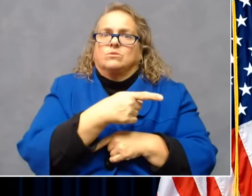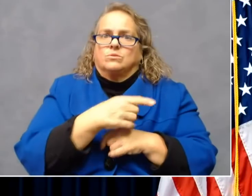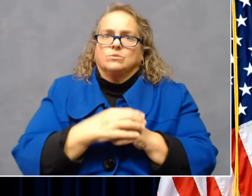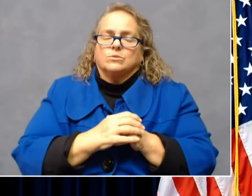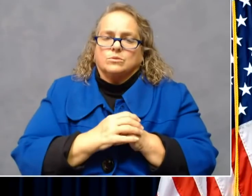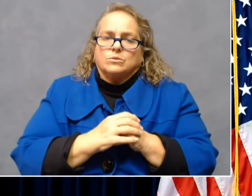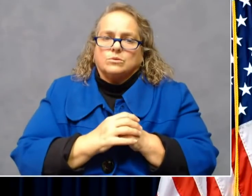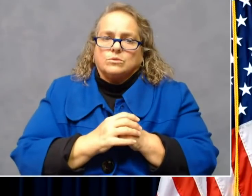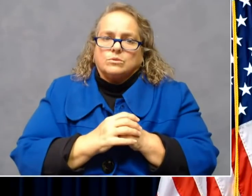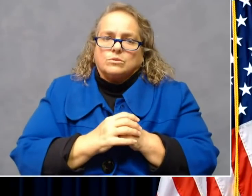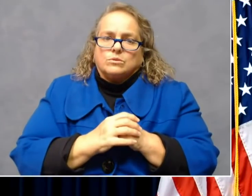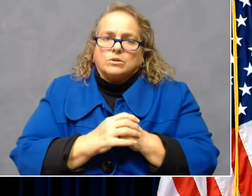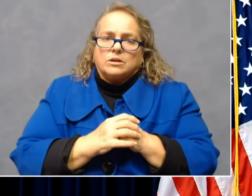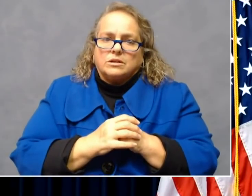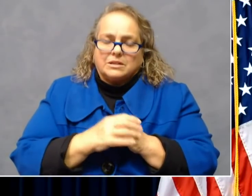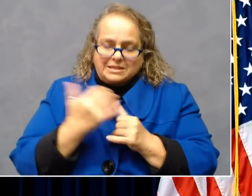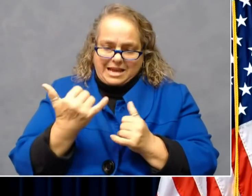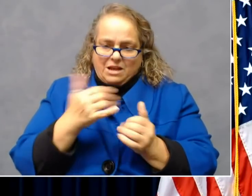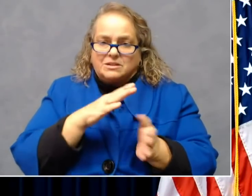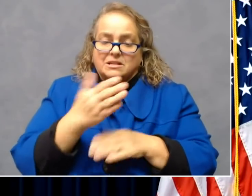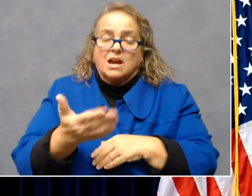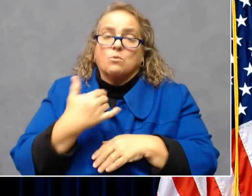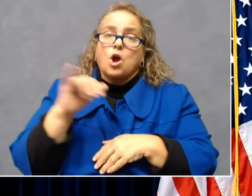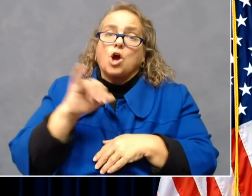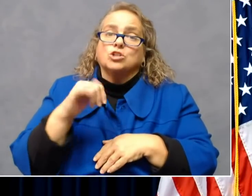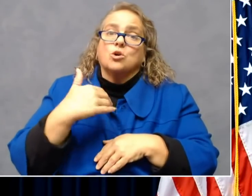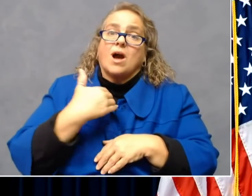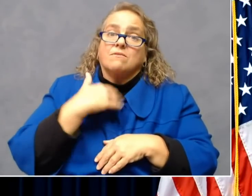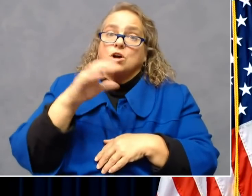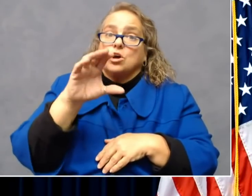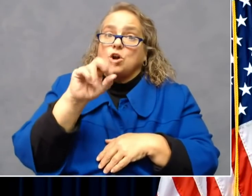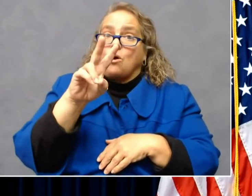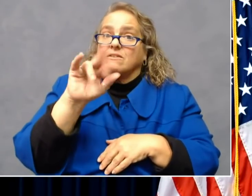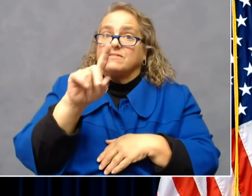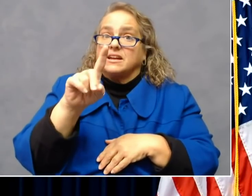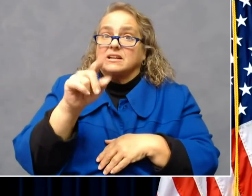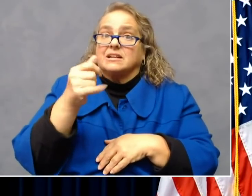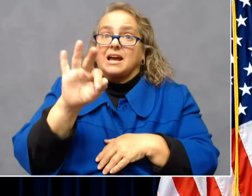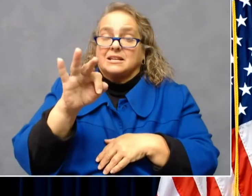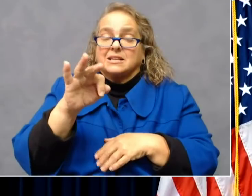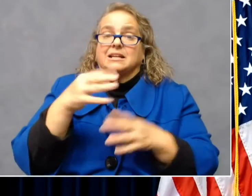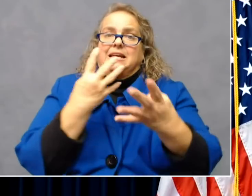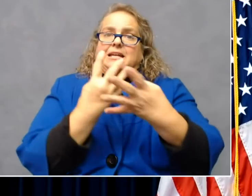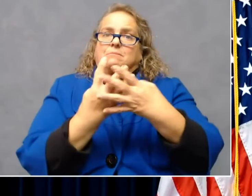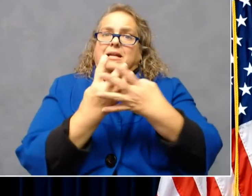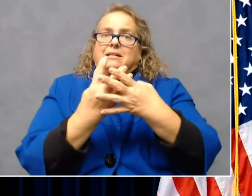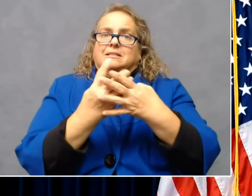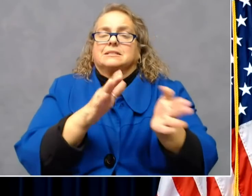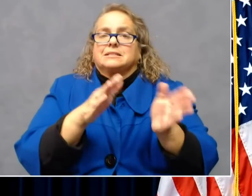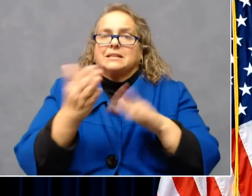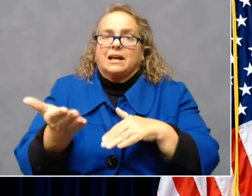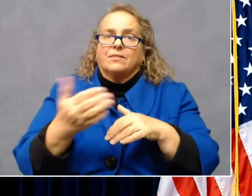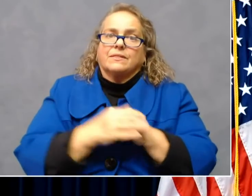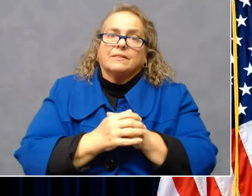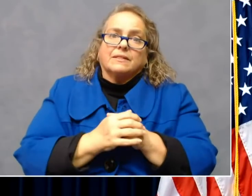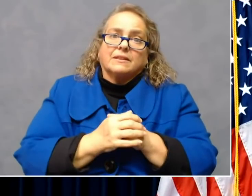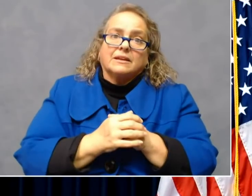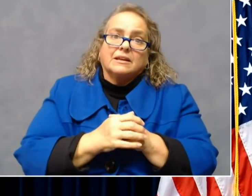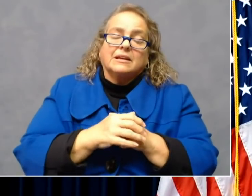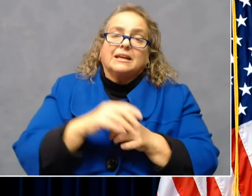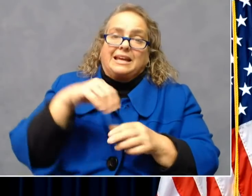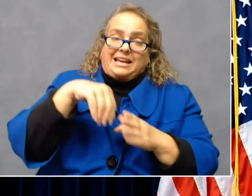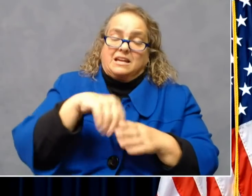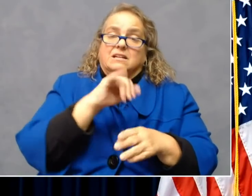We've also had a COVID-19 related inmate death. He was incarcerated at the Lee Adjustment Center. It's a 37-year-old